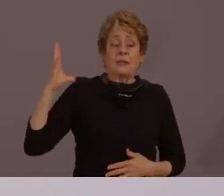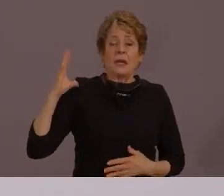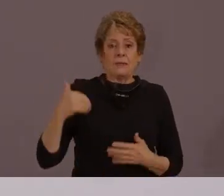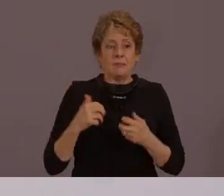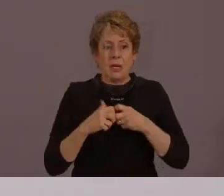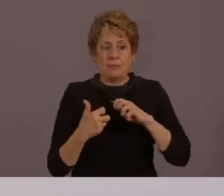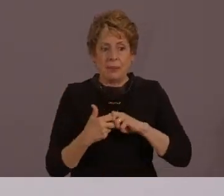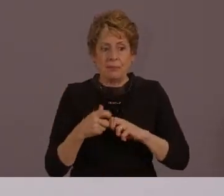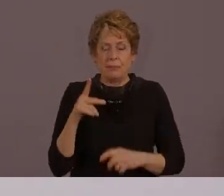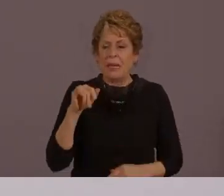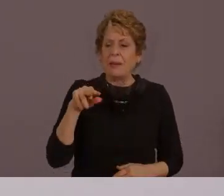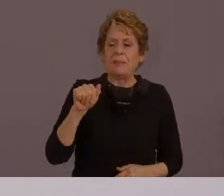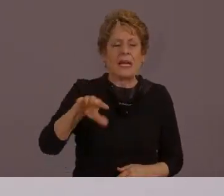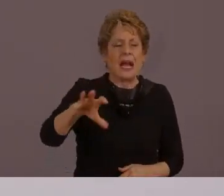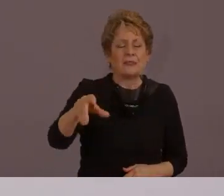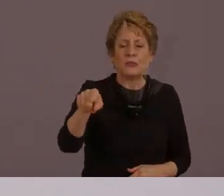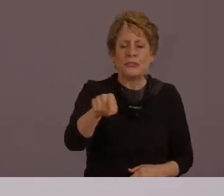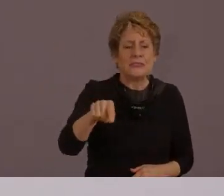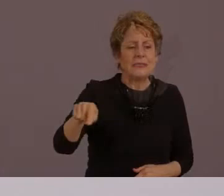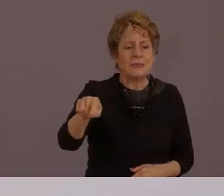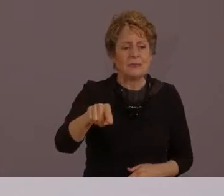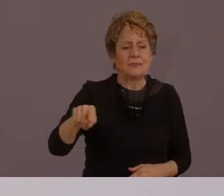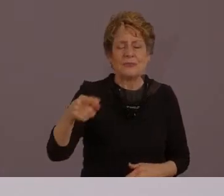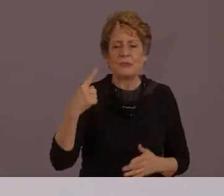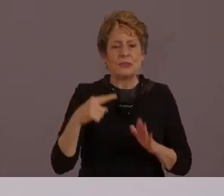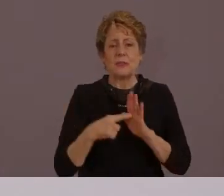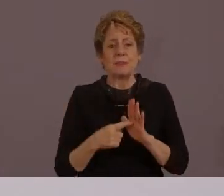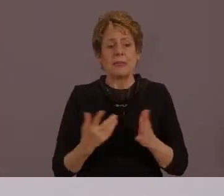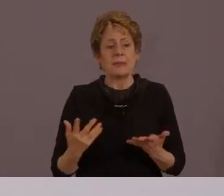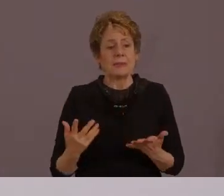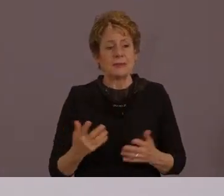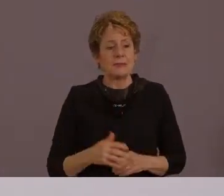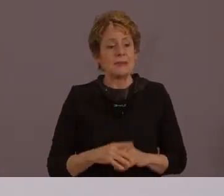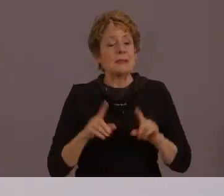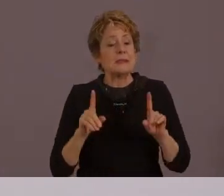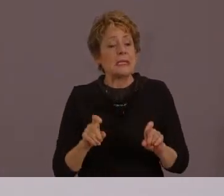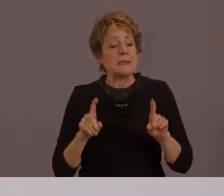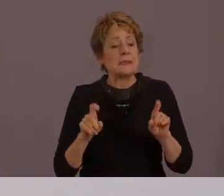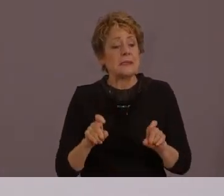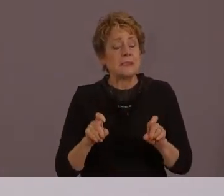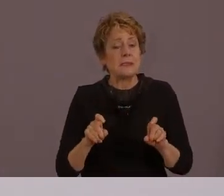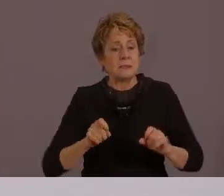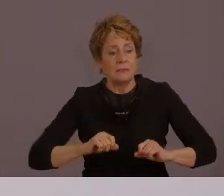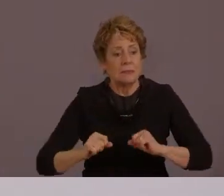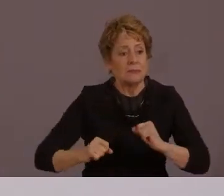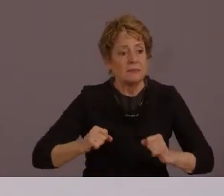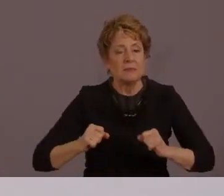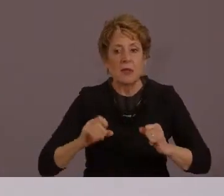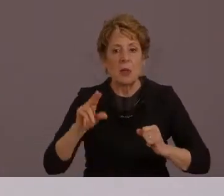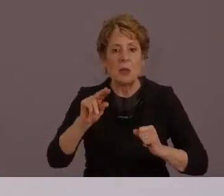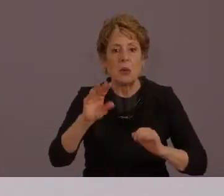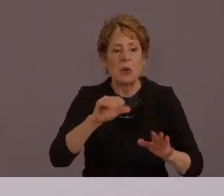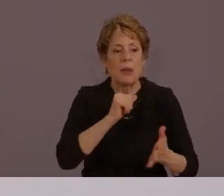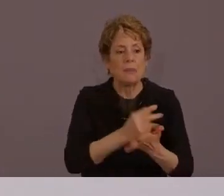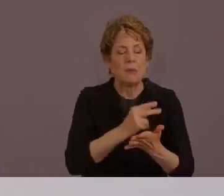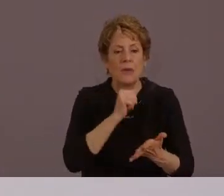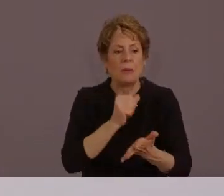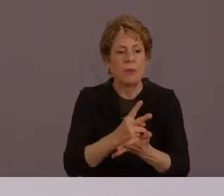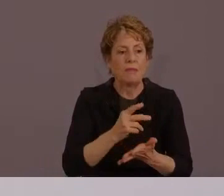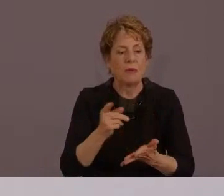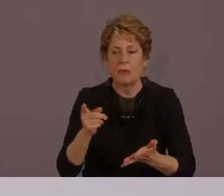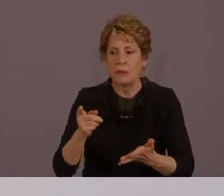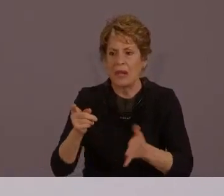testing activities that now they are requesting that the state pay them back for, which were not agreed